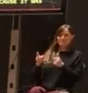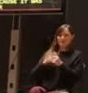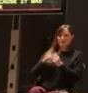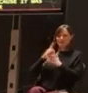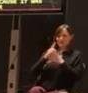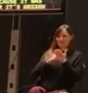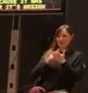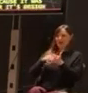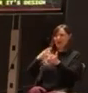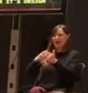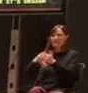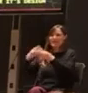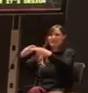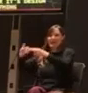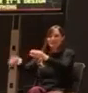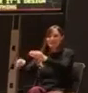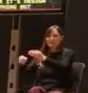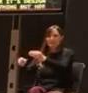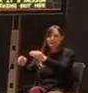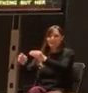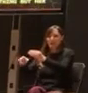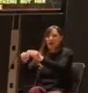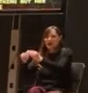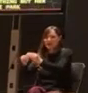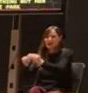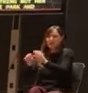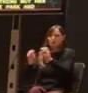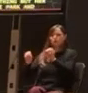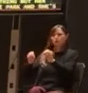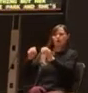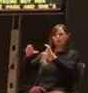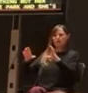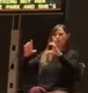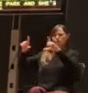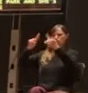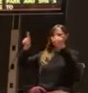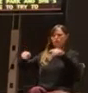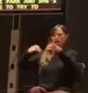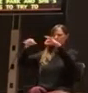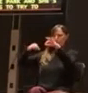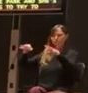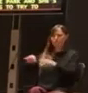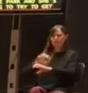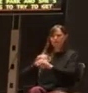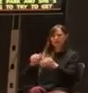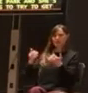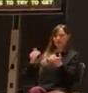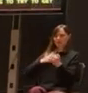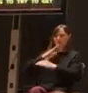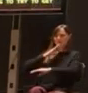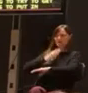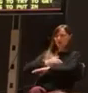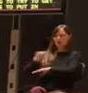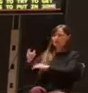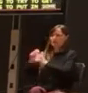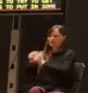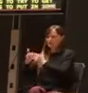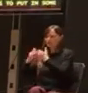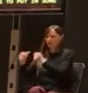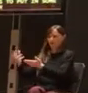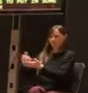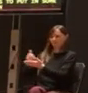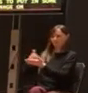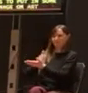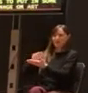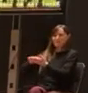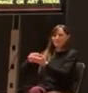park. And she's now working to try to get some grants to put in some public signage or art there to make it more